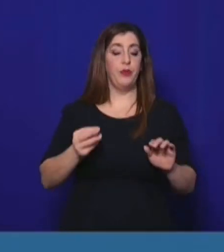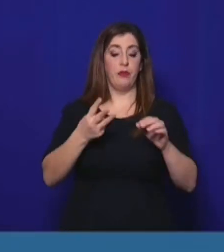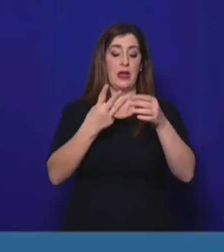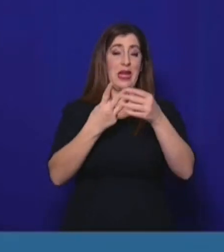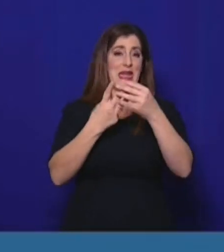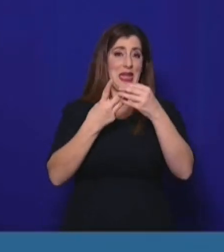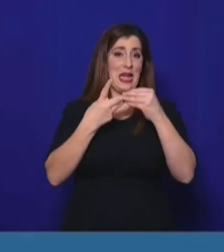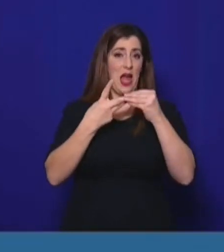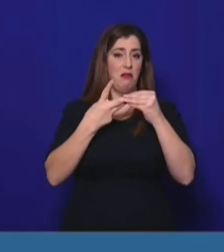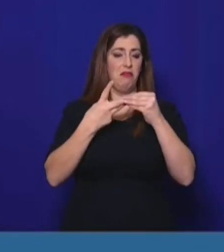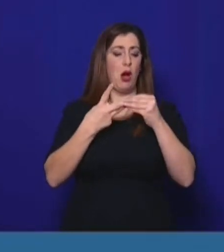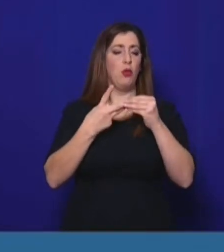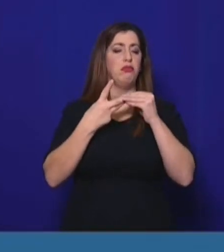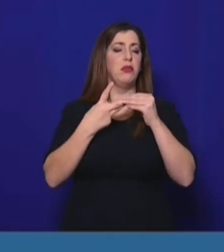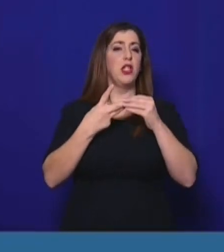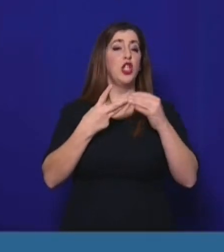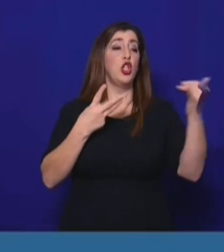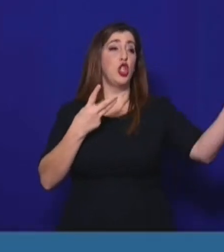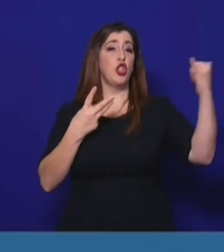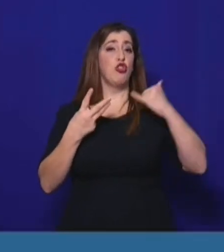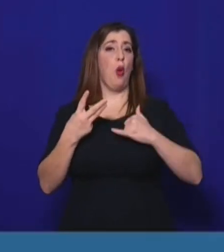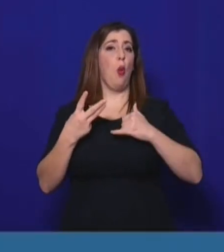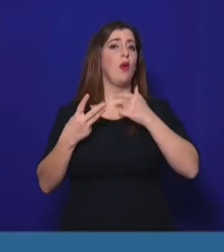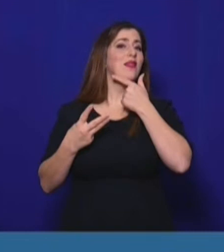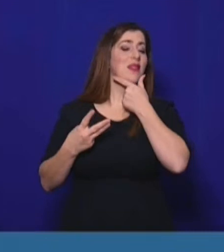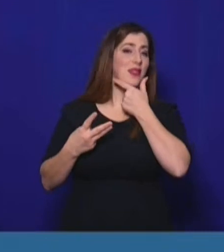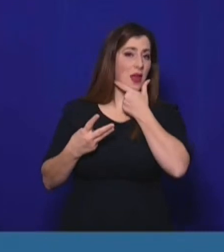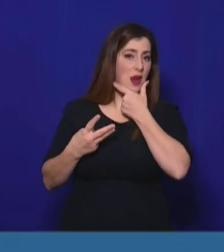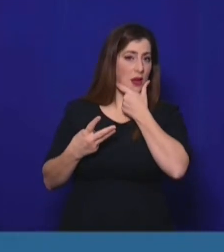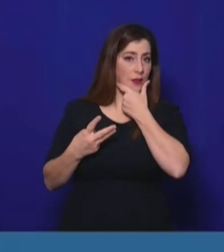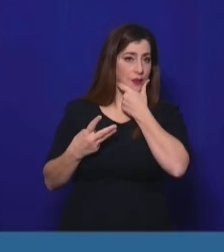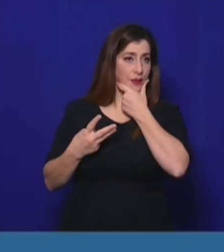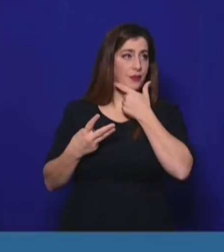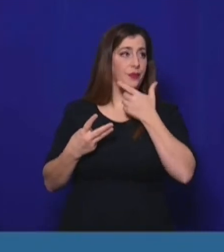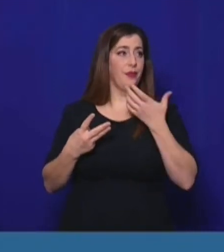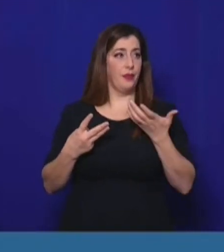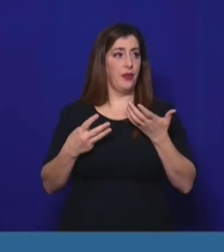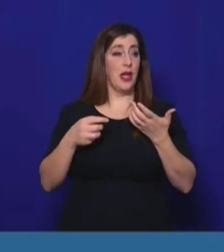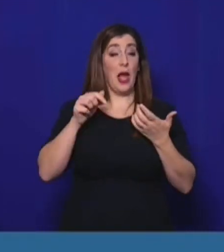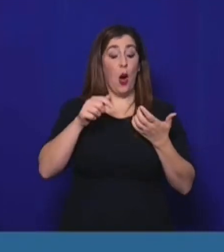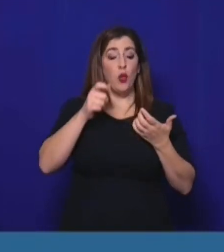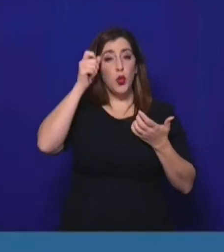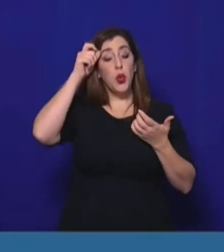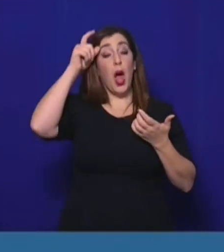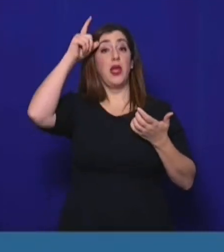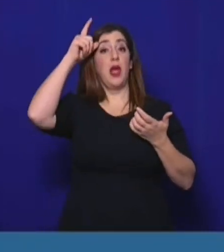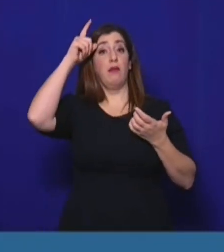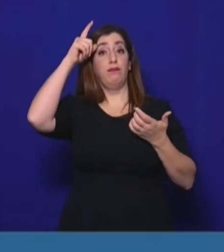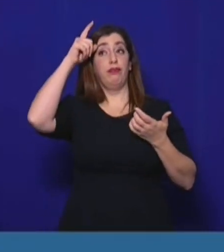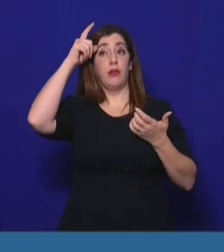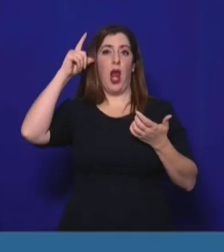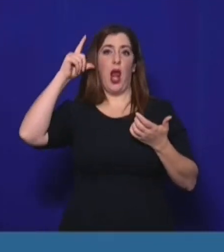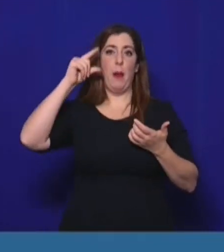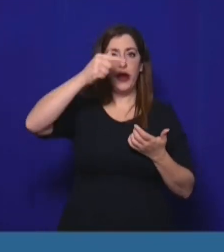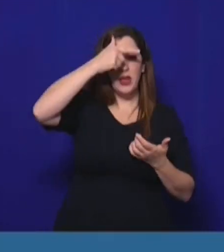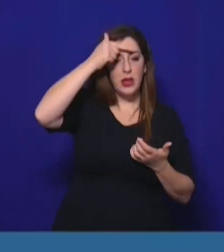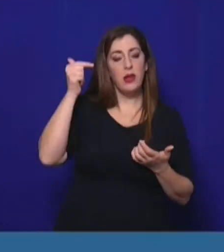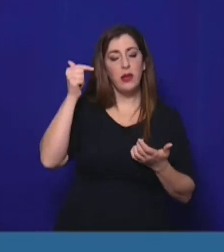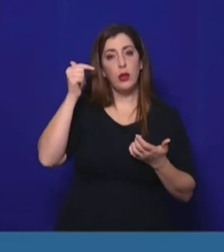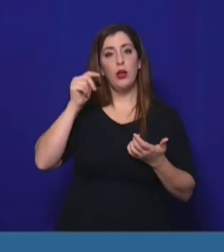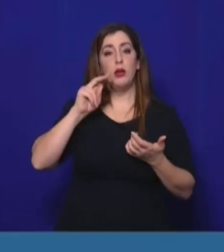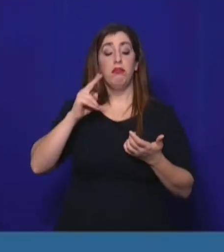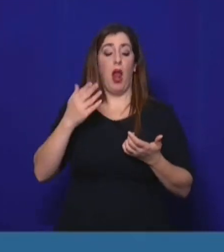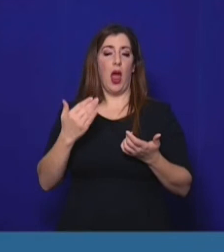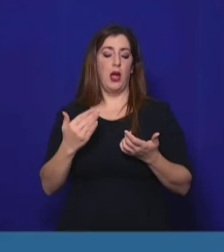li kien għadhom kemm ġew mill-Ingilterra li dawn propju inqabdu bir-rapid testing li għandna fl-ajruport tagħna bħala